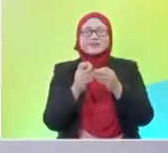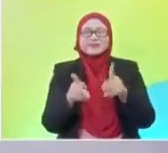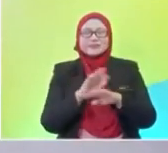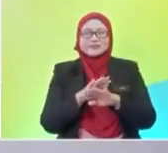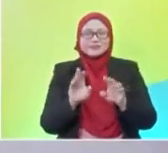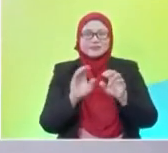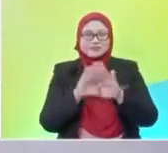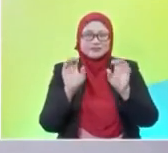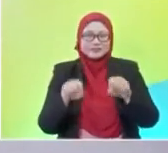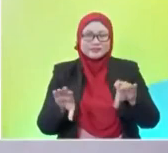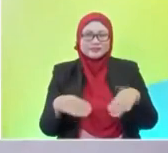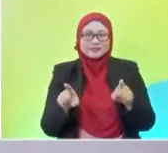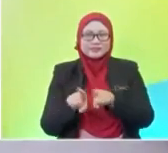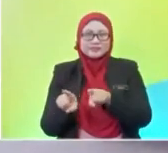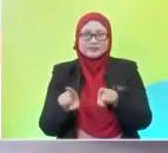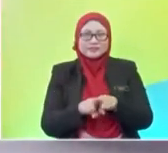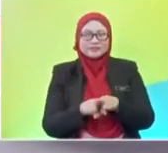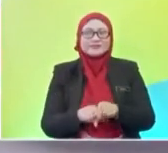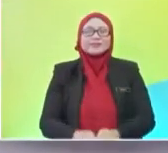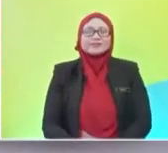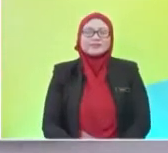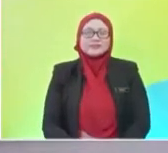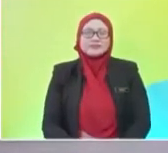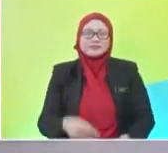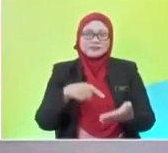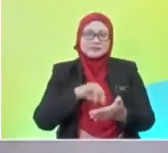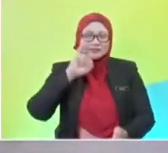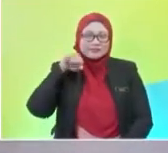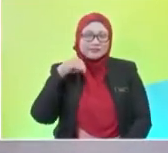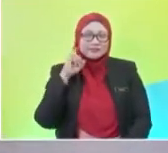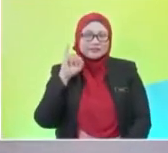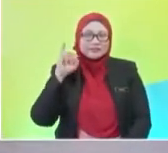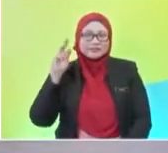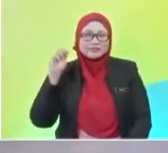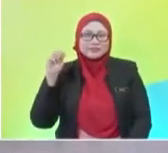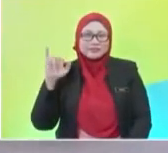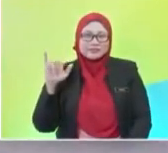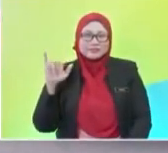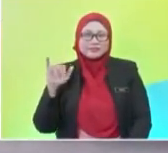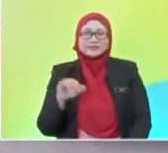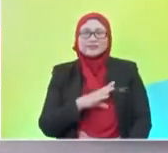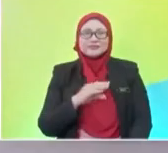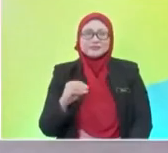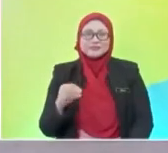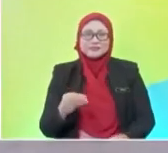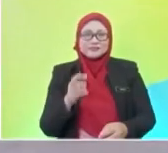right? Okay, let's see. So this is Jimmy. Jimmy and his friends Johnny and Sammy. Yes.